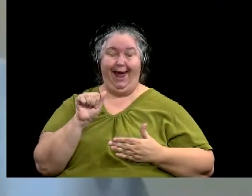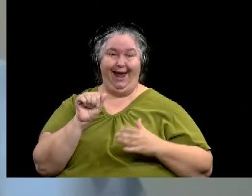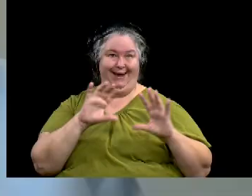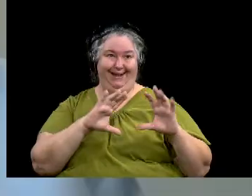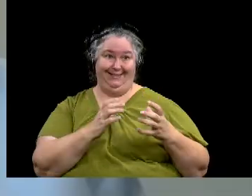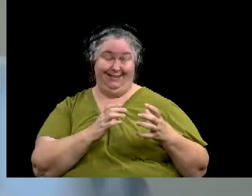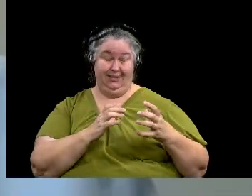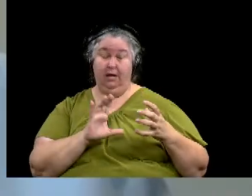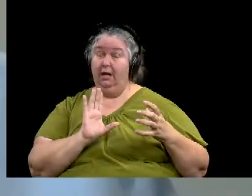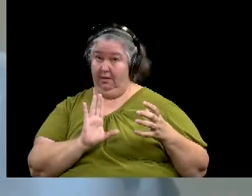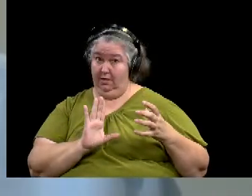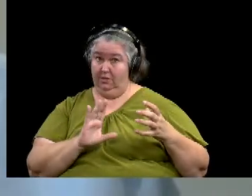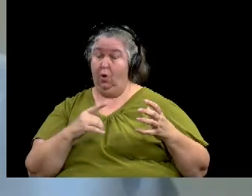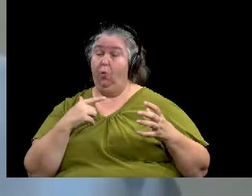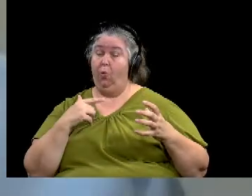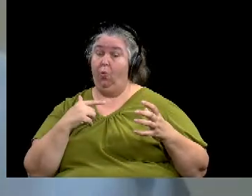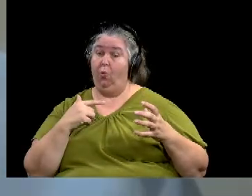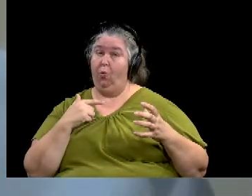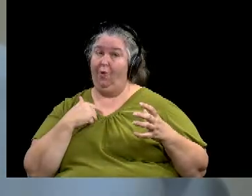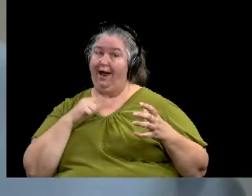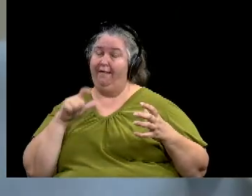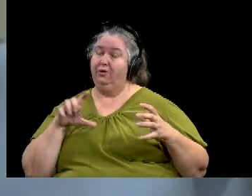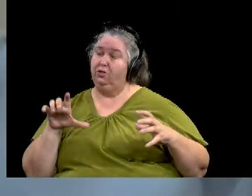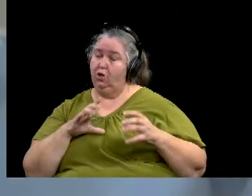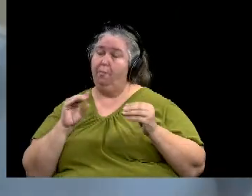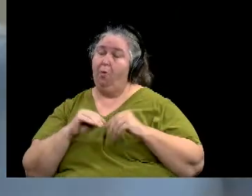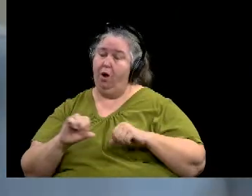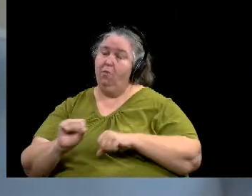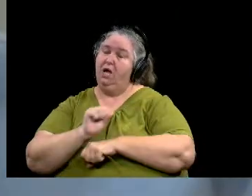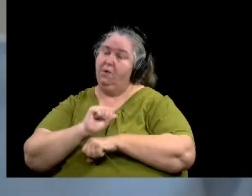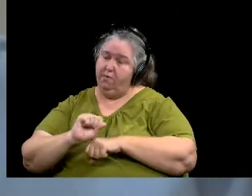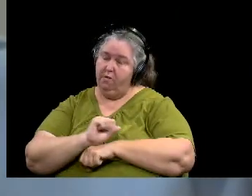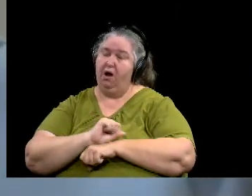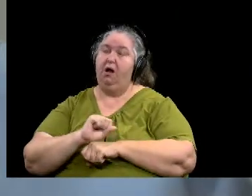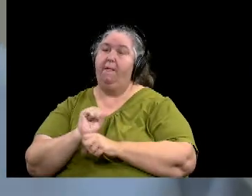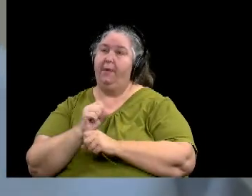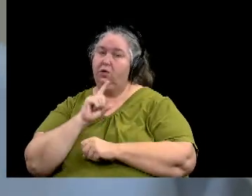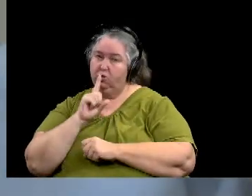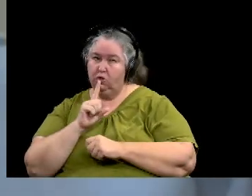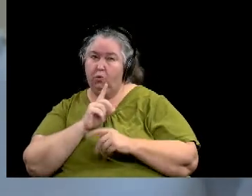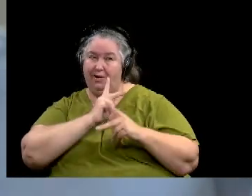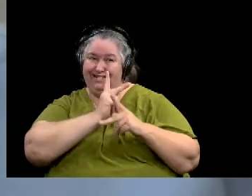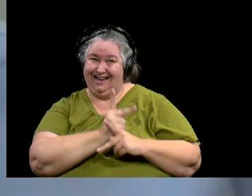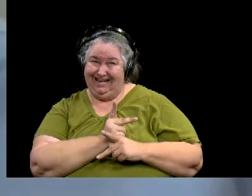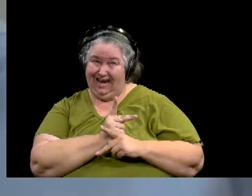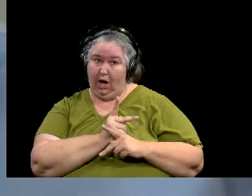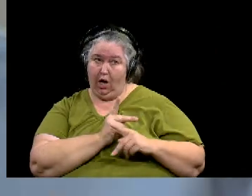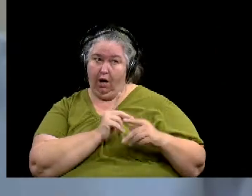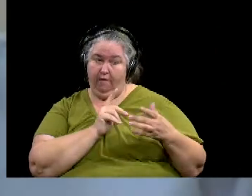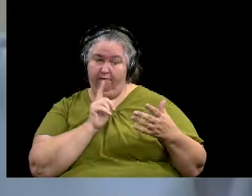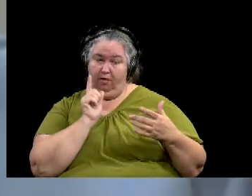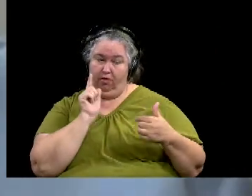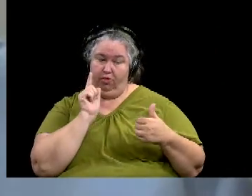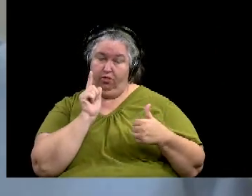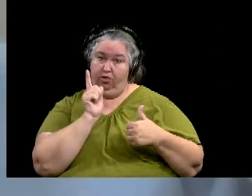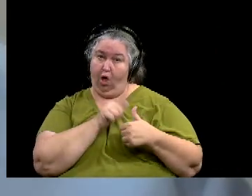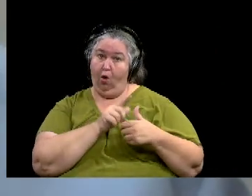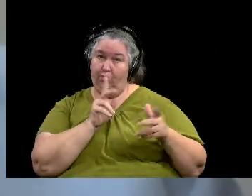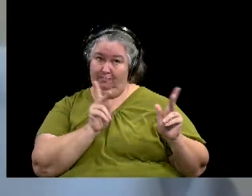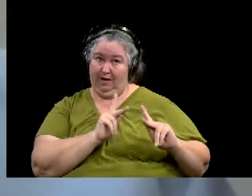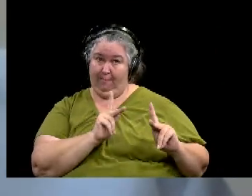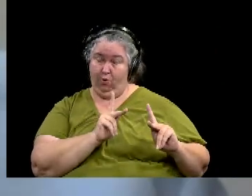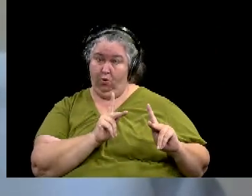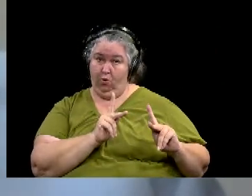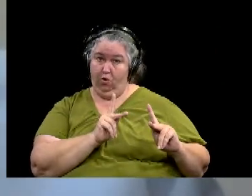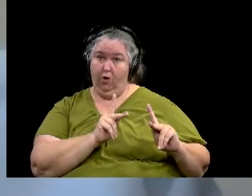to make sure that we were taking care of the people that do the work. And that's not just the doctors and the nurses. I mean,